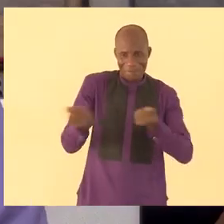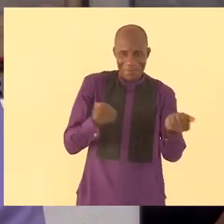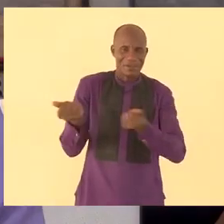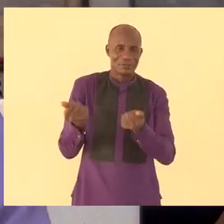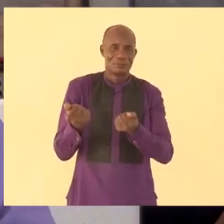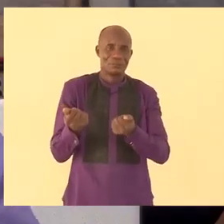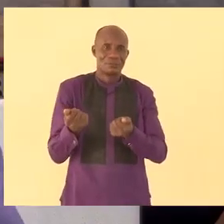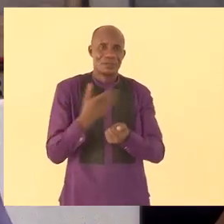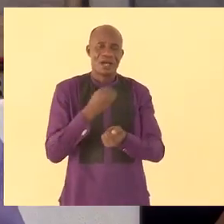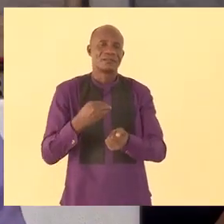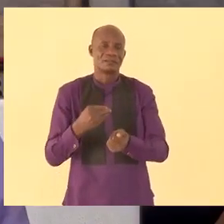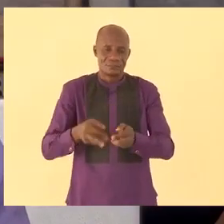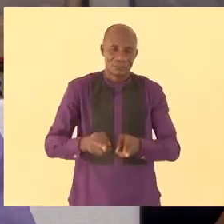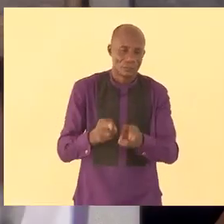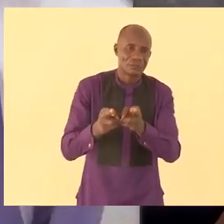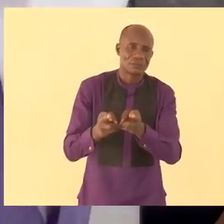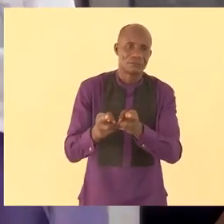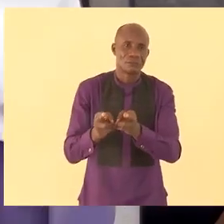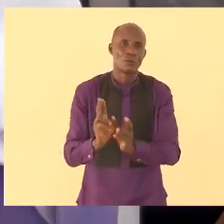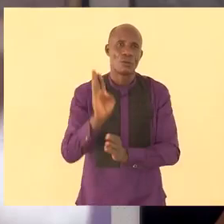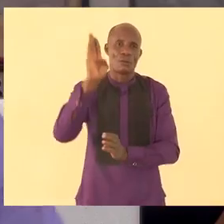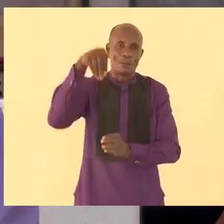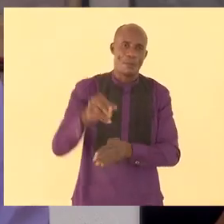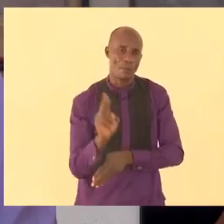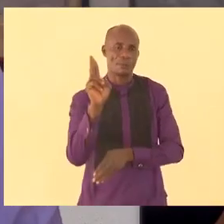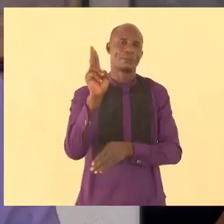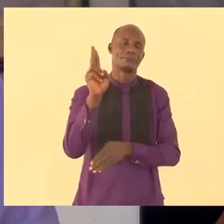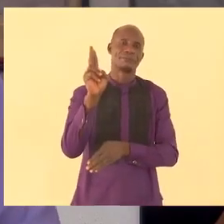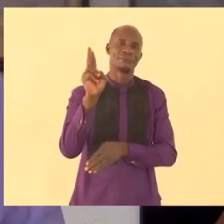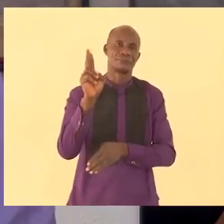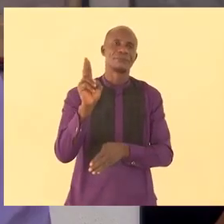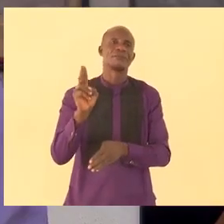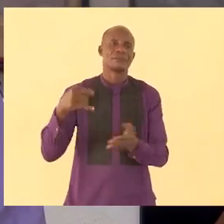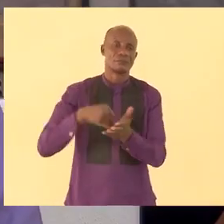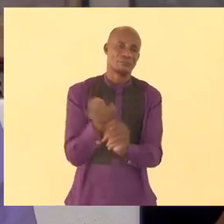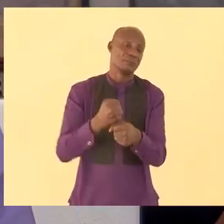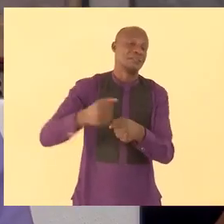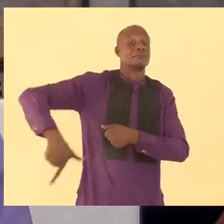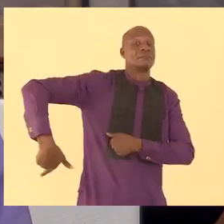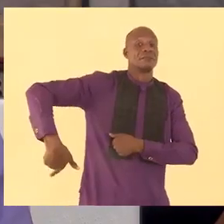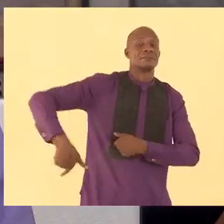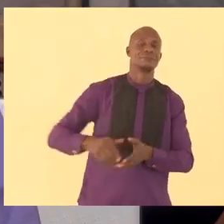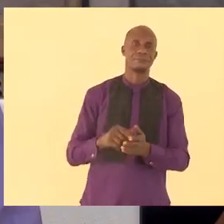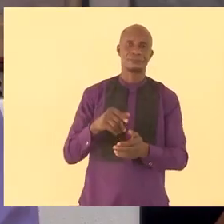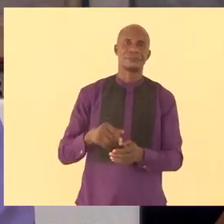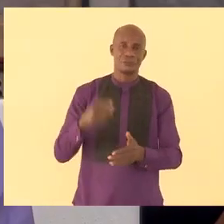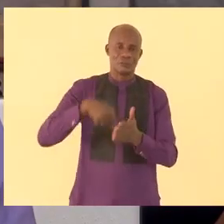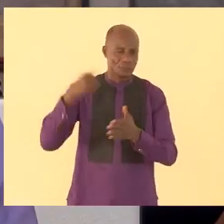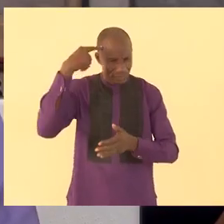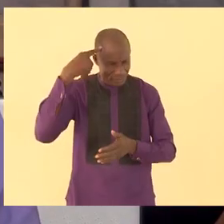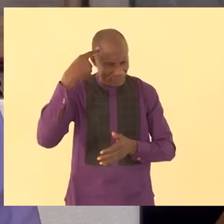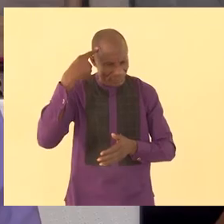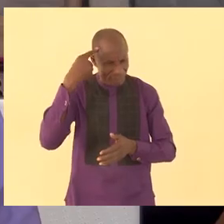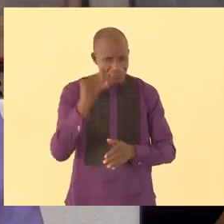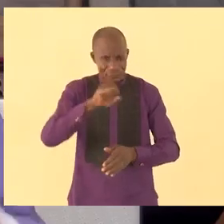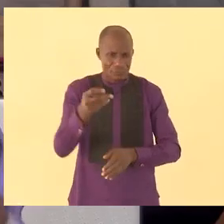pass and the road is full of hills and deep gorges and valleys, it will delay now. What do you think John the